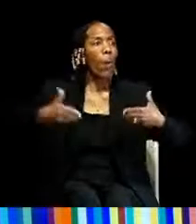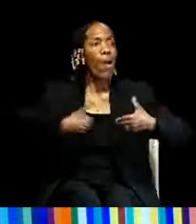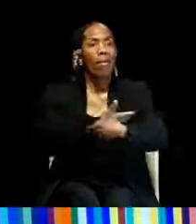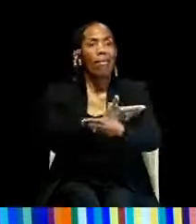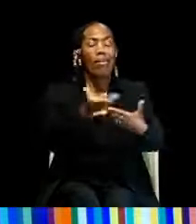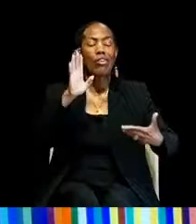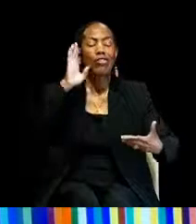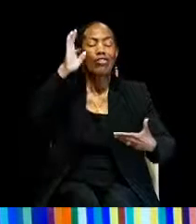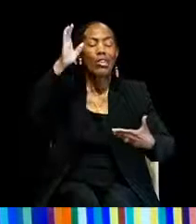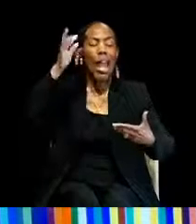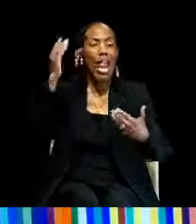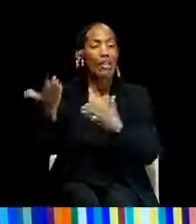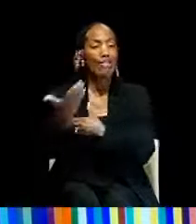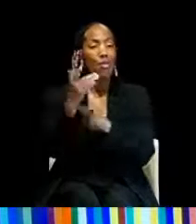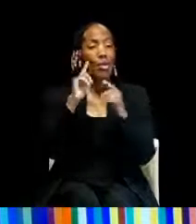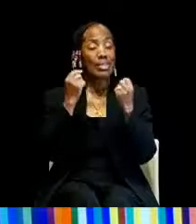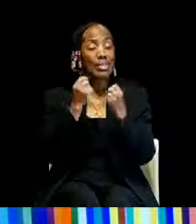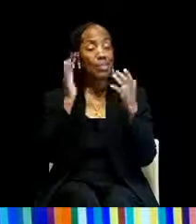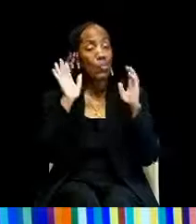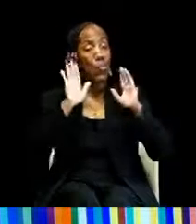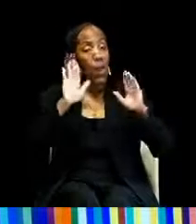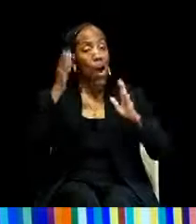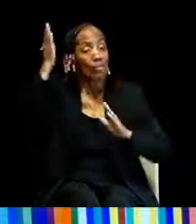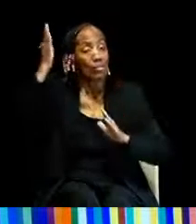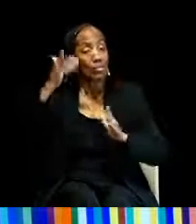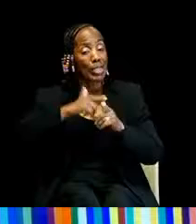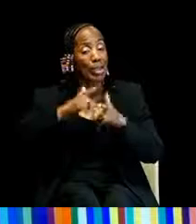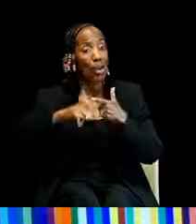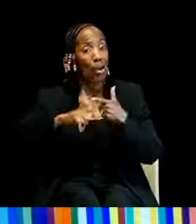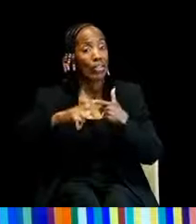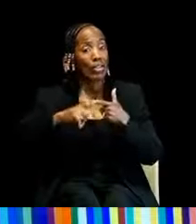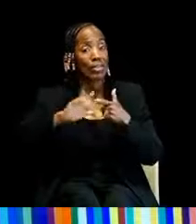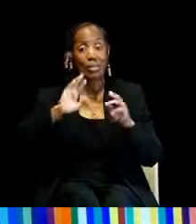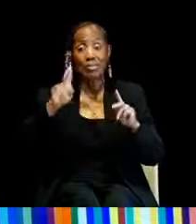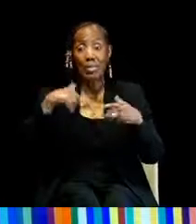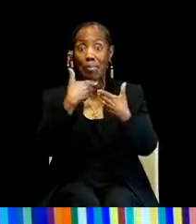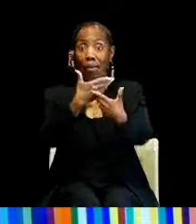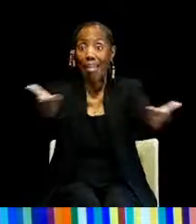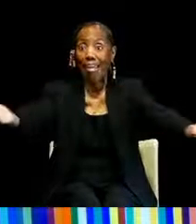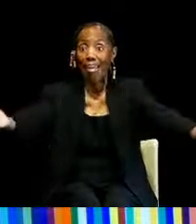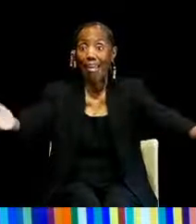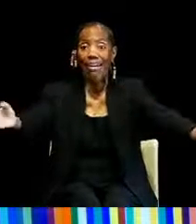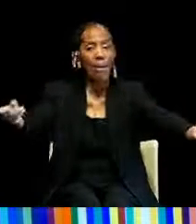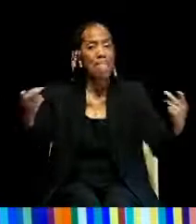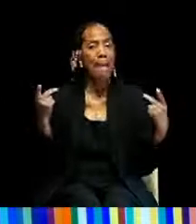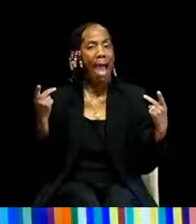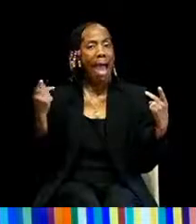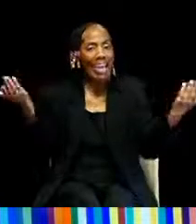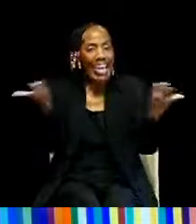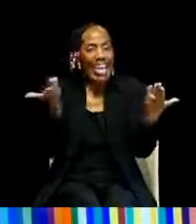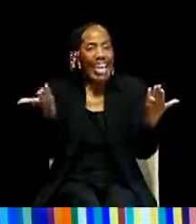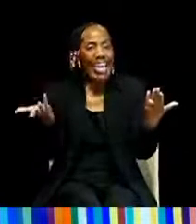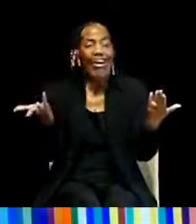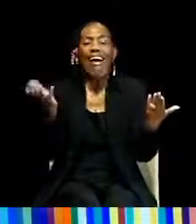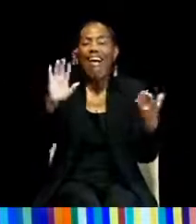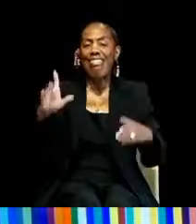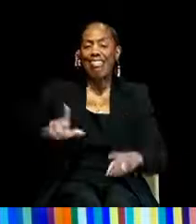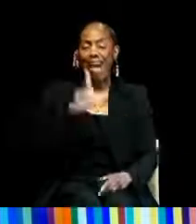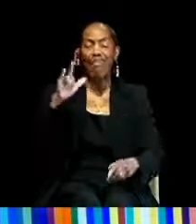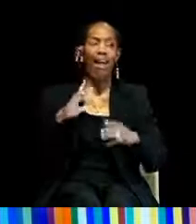the Creative Mornings team, our wonderful speaker, and also people back in the library. So please give yourself a hand.